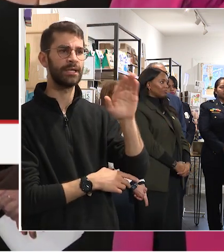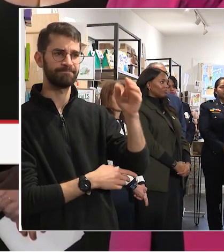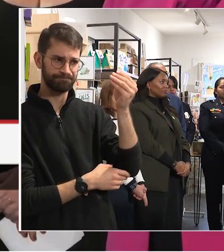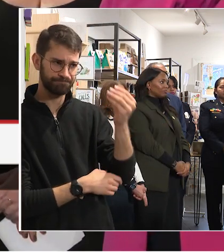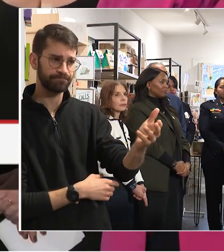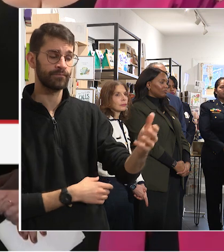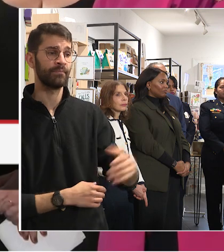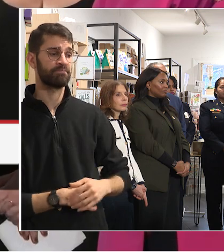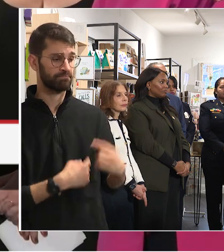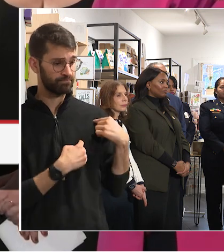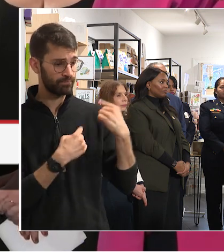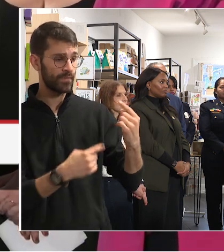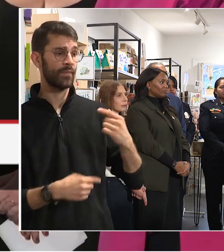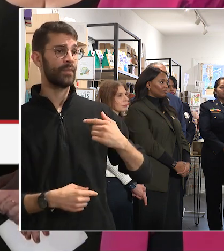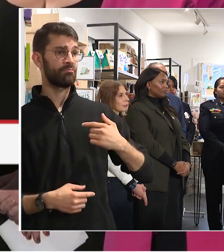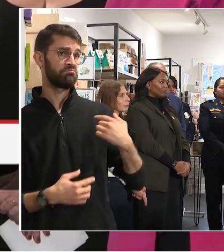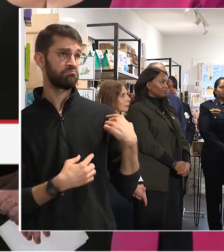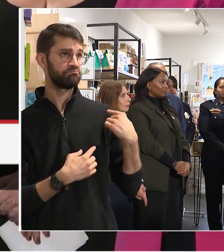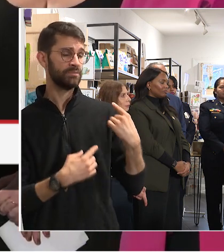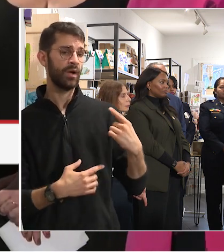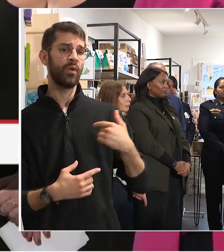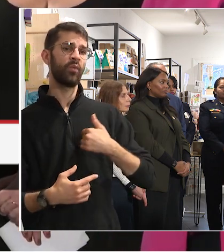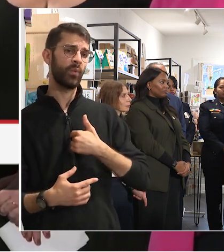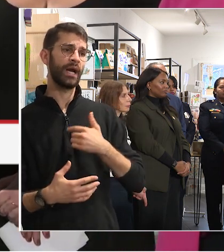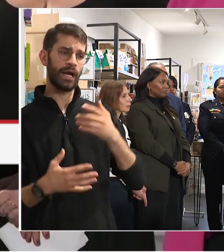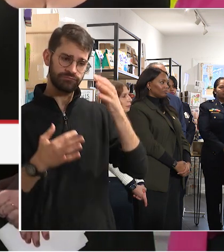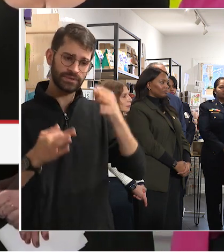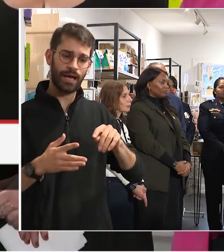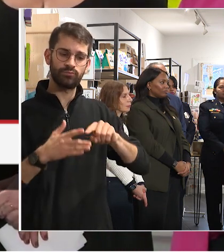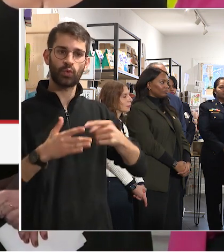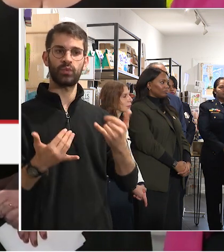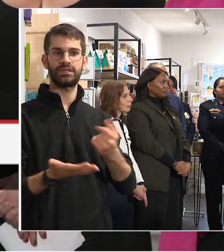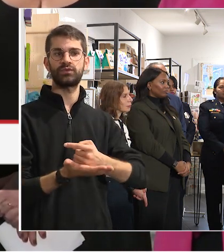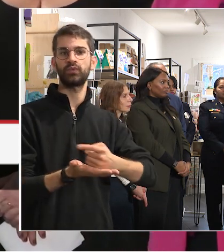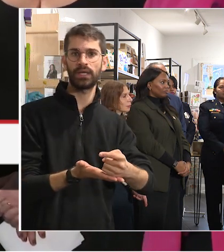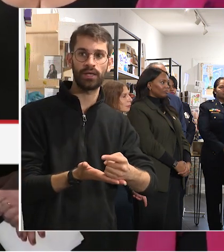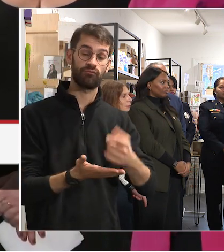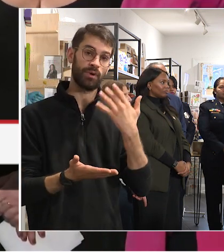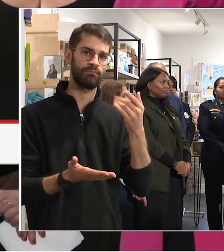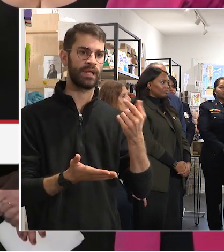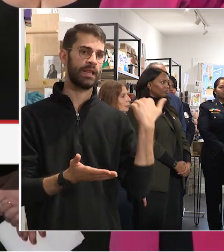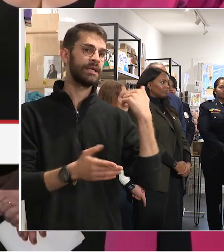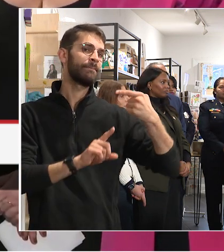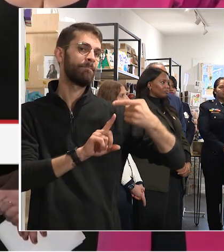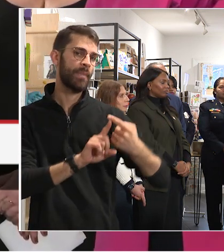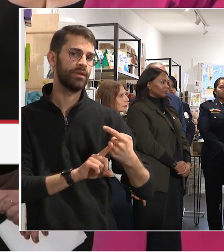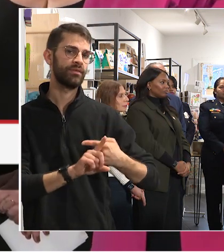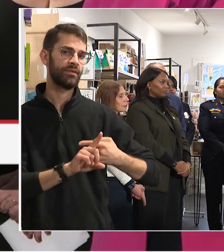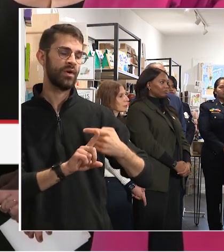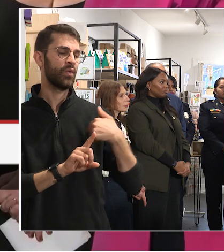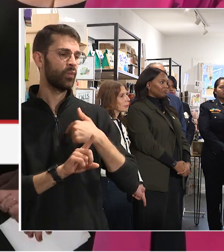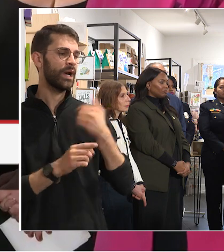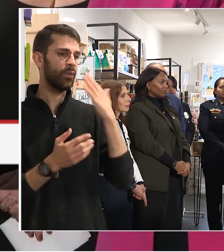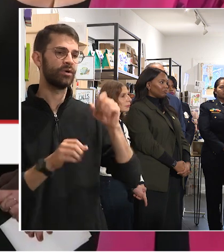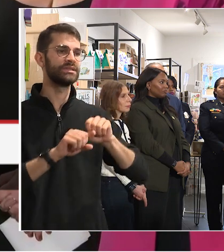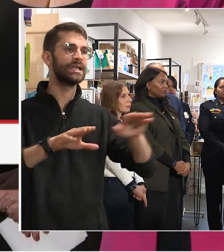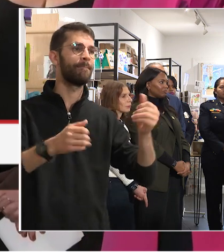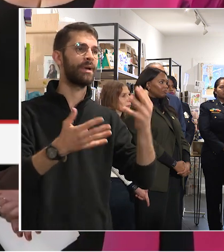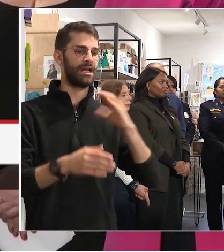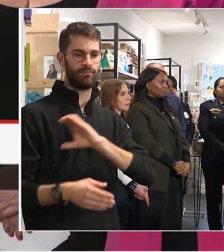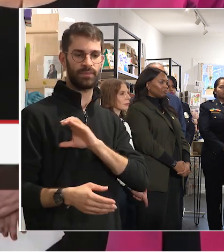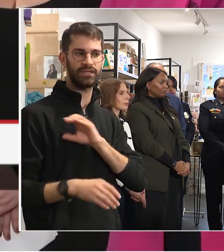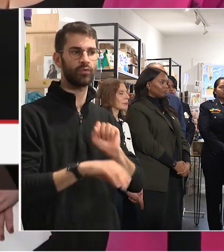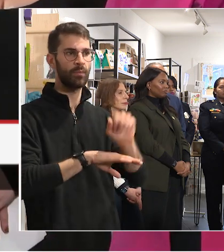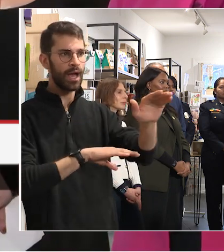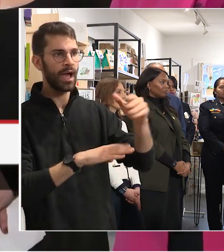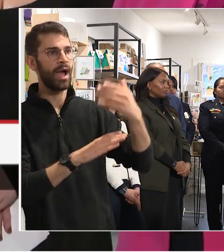and we have, effective this week, last month, we will continue to stand up our police officers across this city,